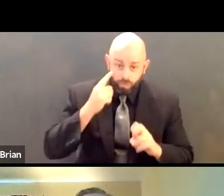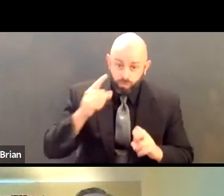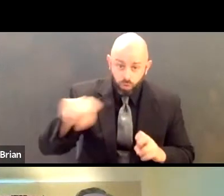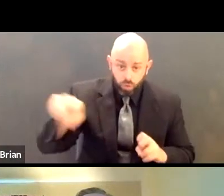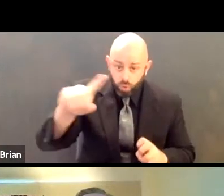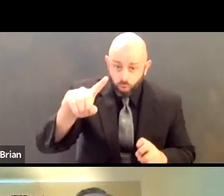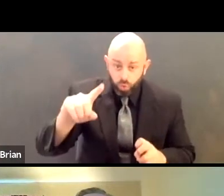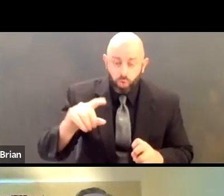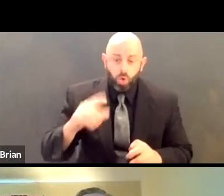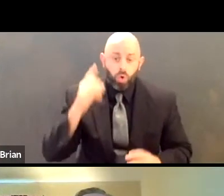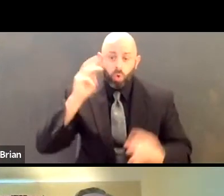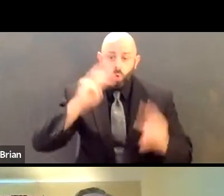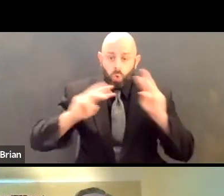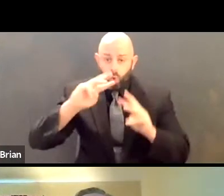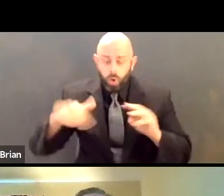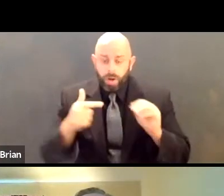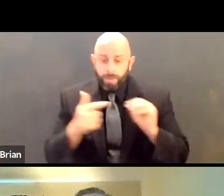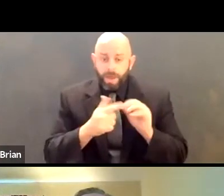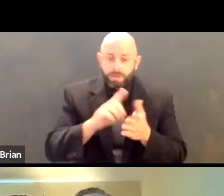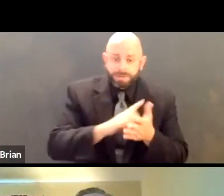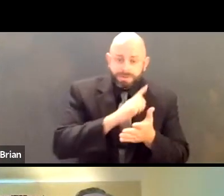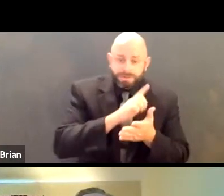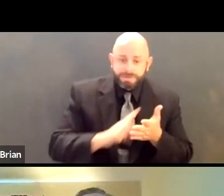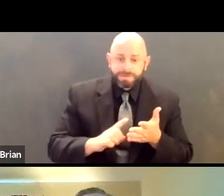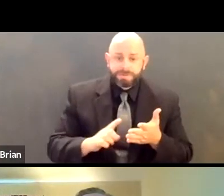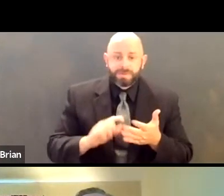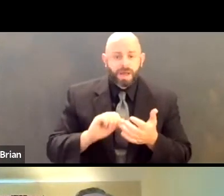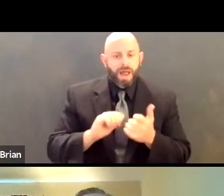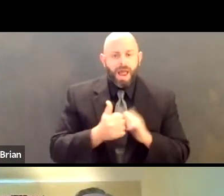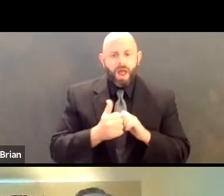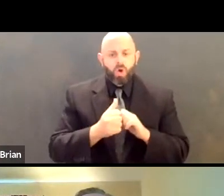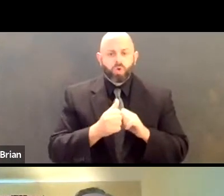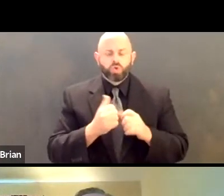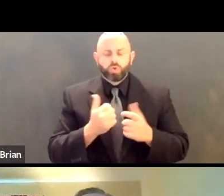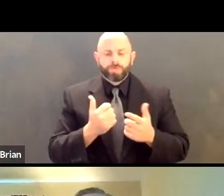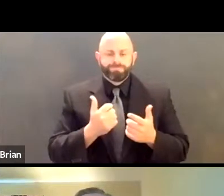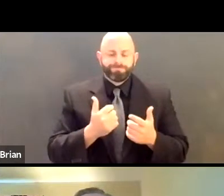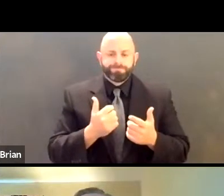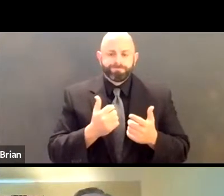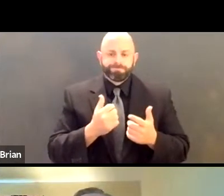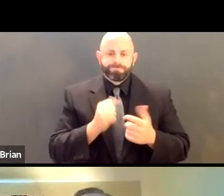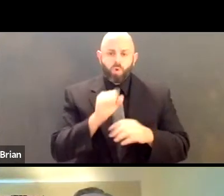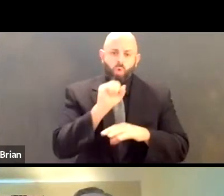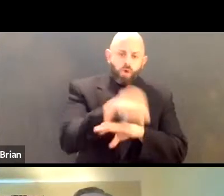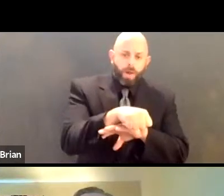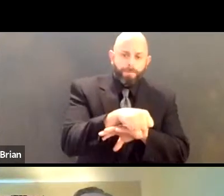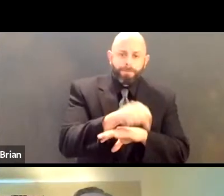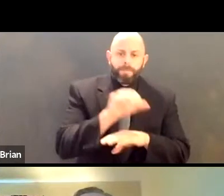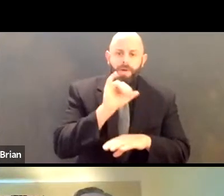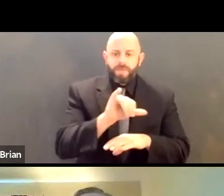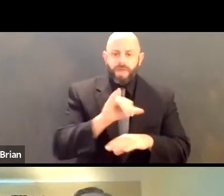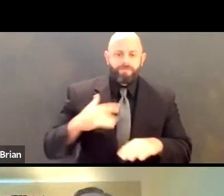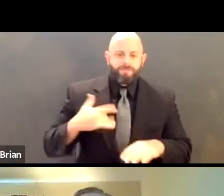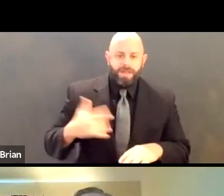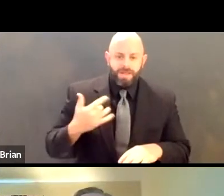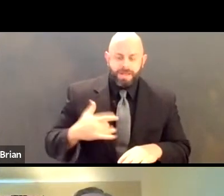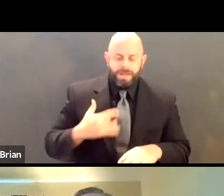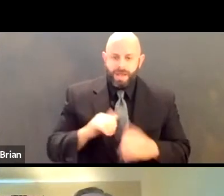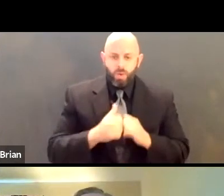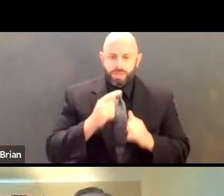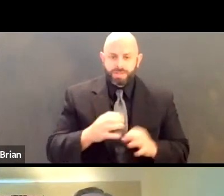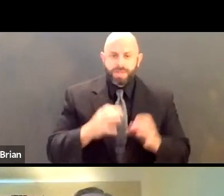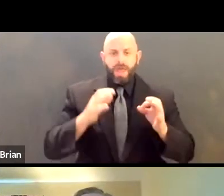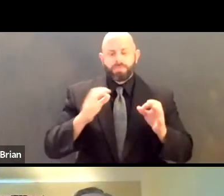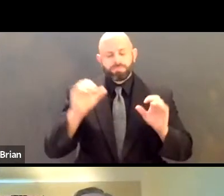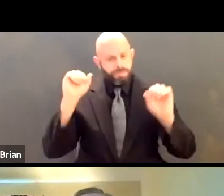that stigmatism? And if so, how did you overcome that? What was kind of the deciding factor in deciding, hey, I am